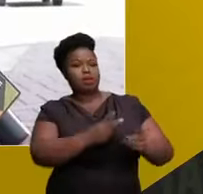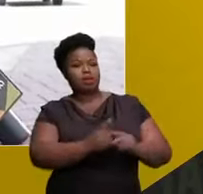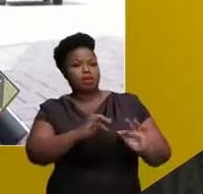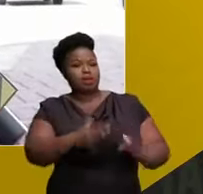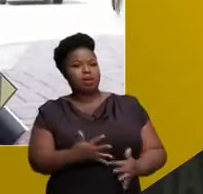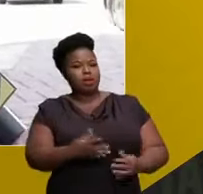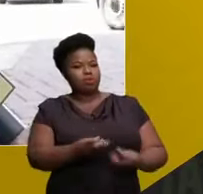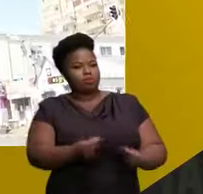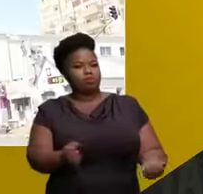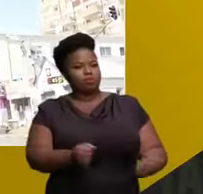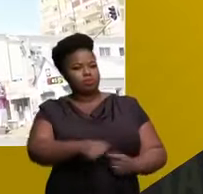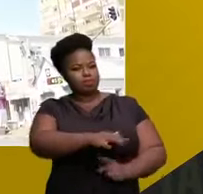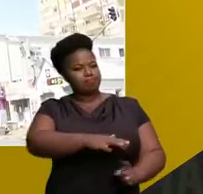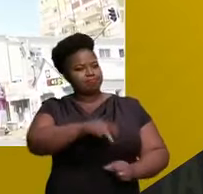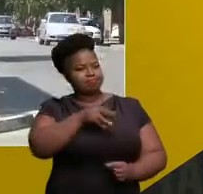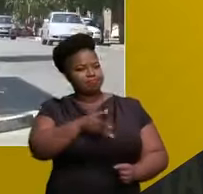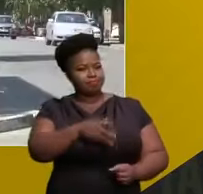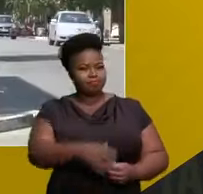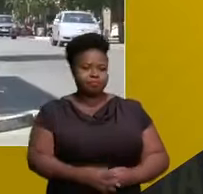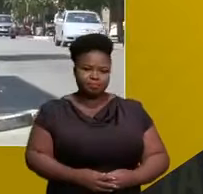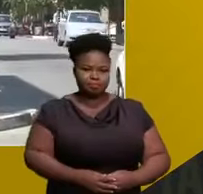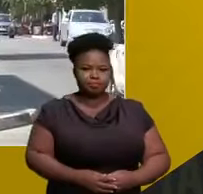really coping around the circumstances?